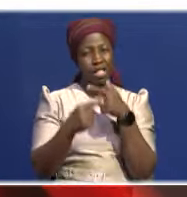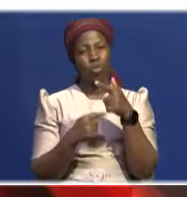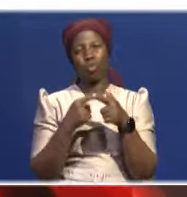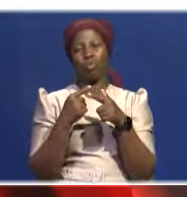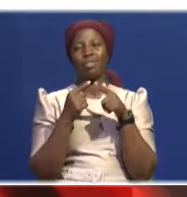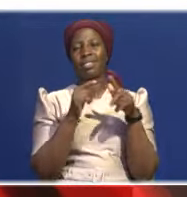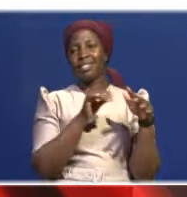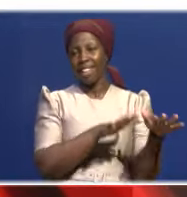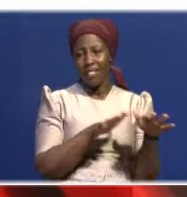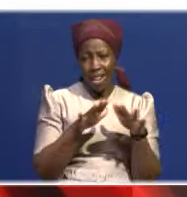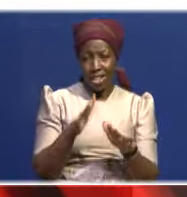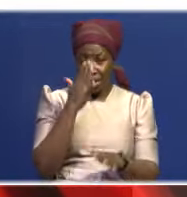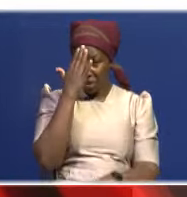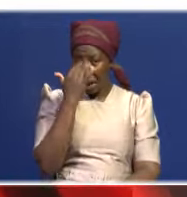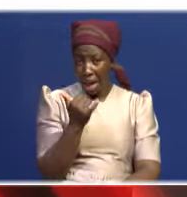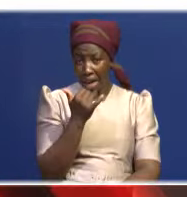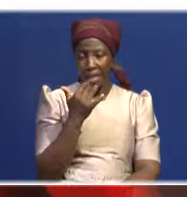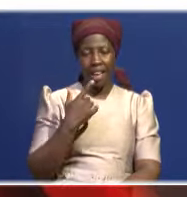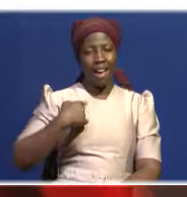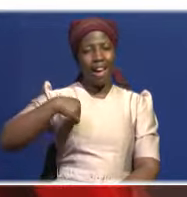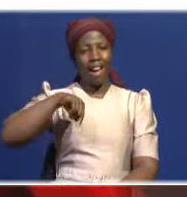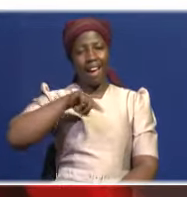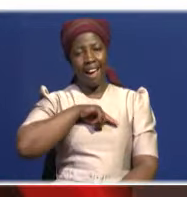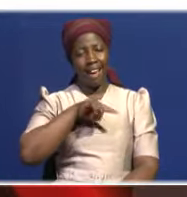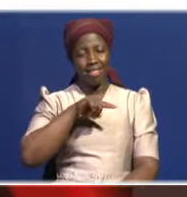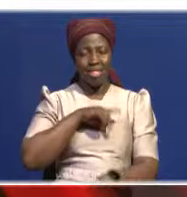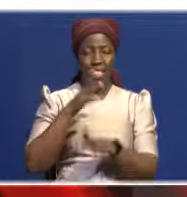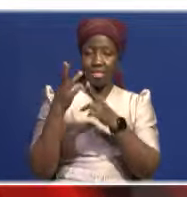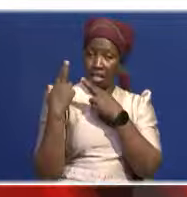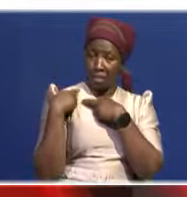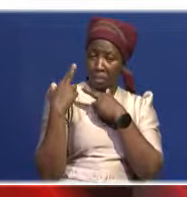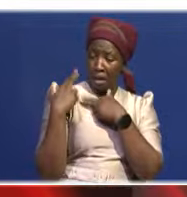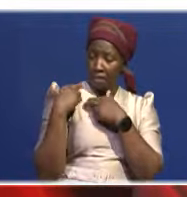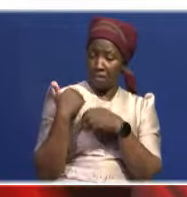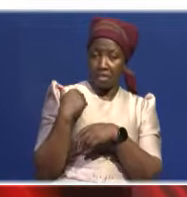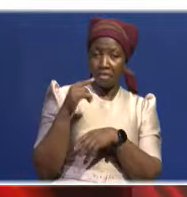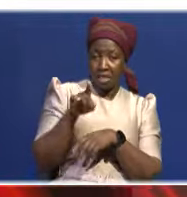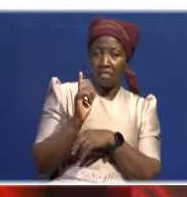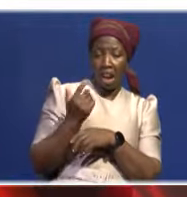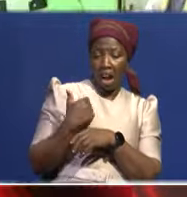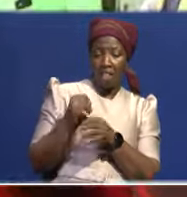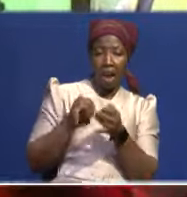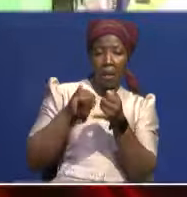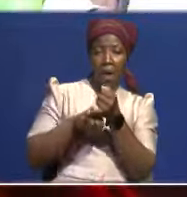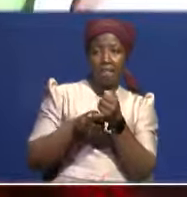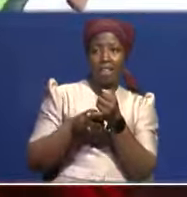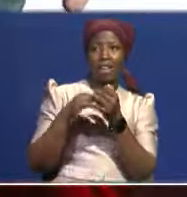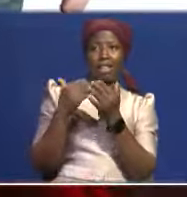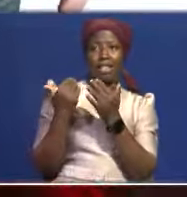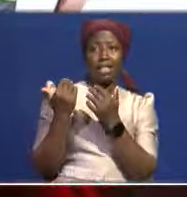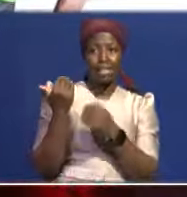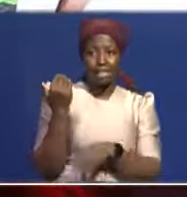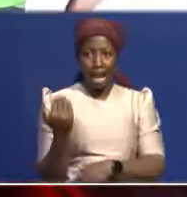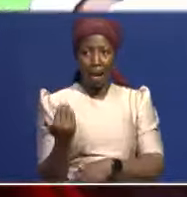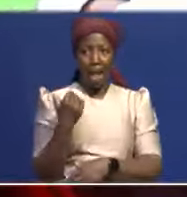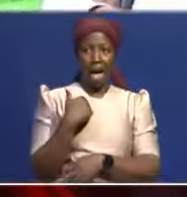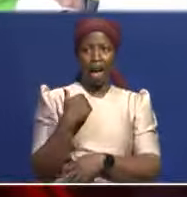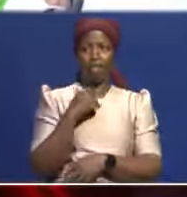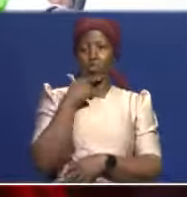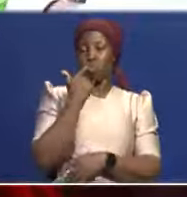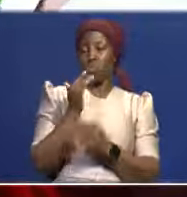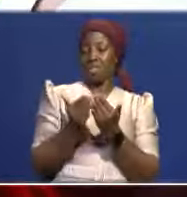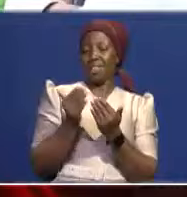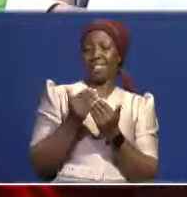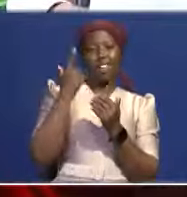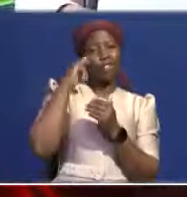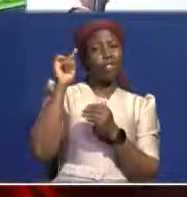kufifia. Simply because sisi tunabaki na jukumu, akona bibi, akona mtoto. We'll take care of those people now.